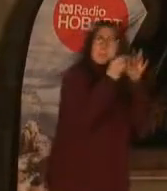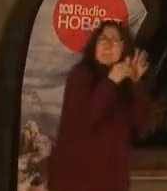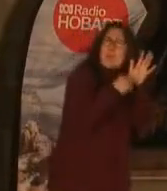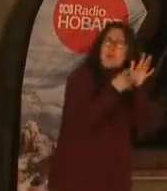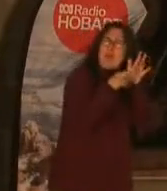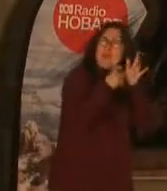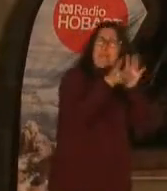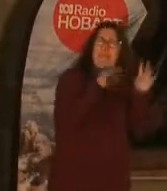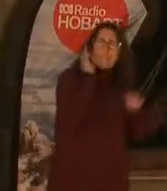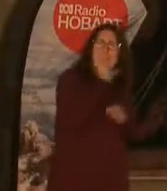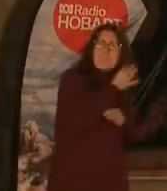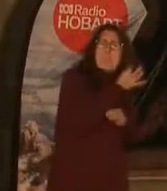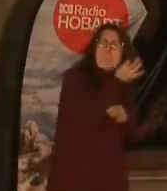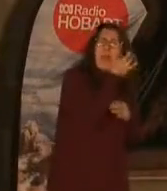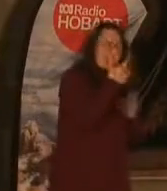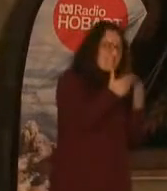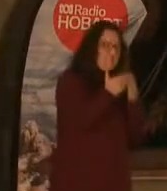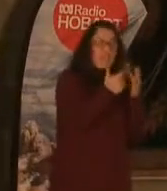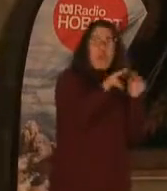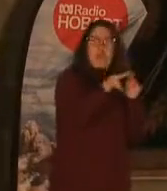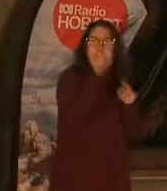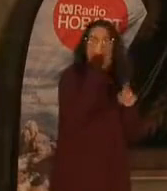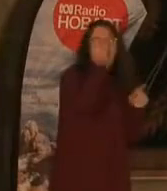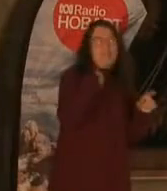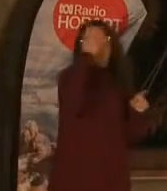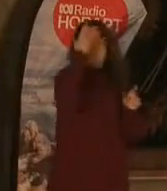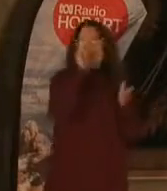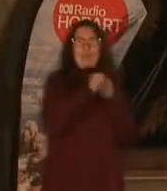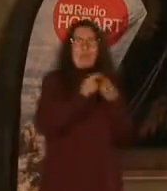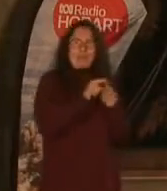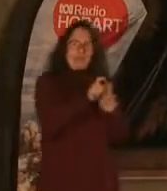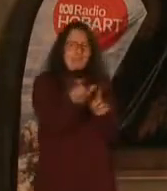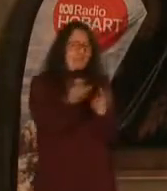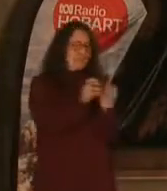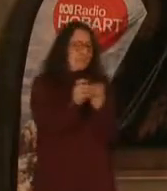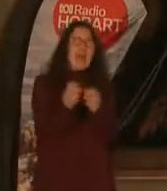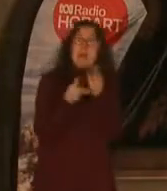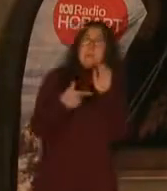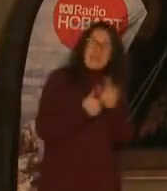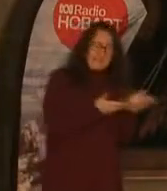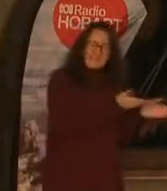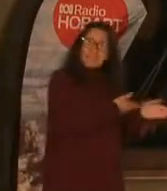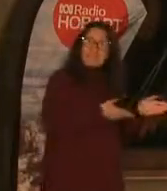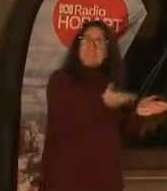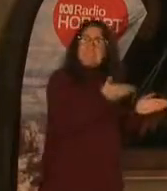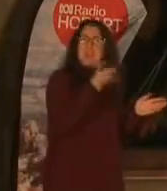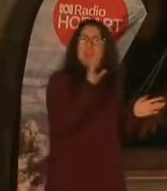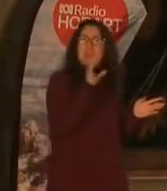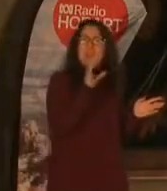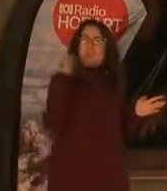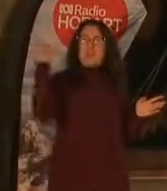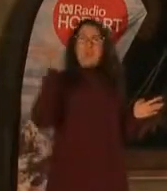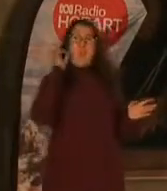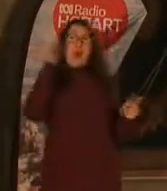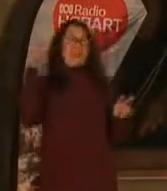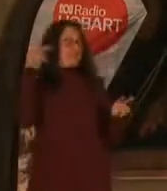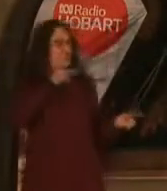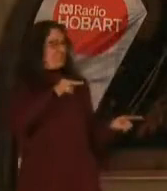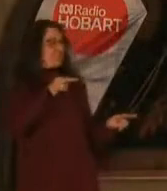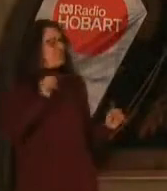I don't know what that's called, you know, and to compartmentalise things like that, you just miss all that